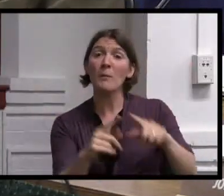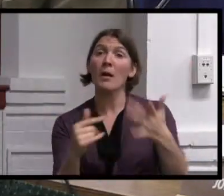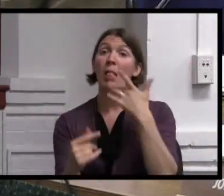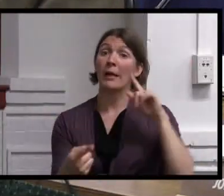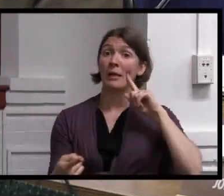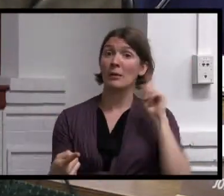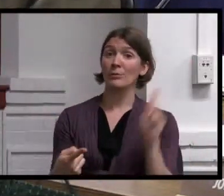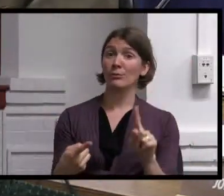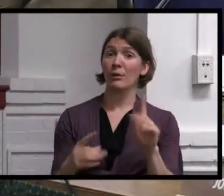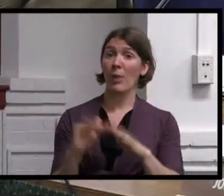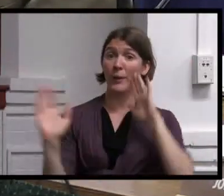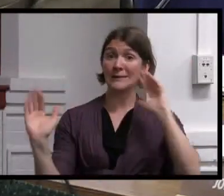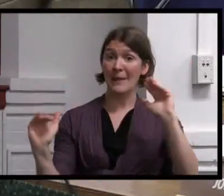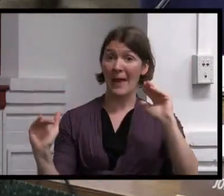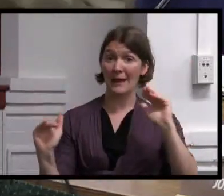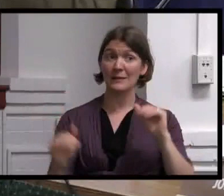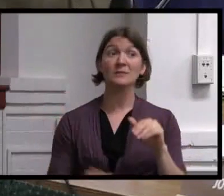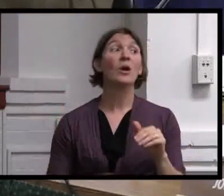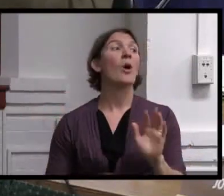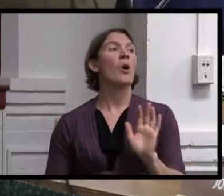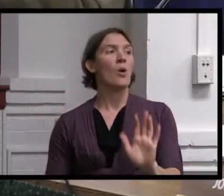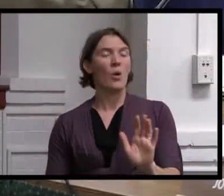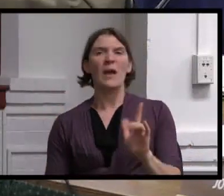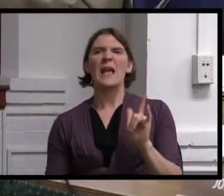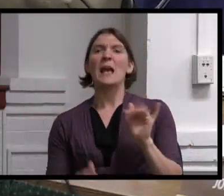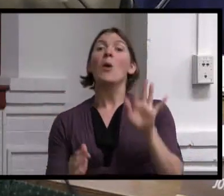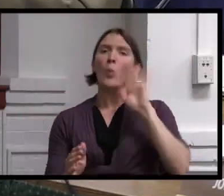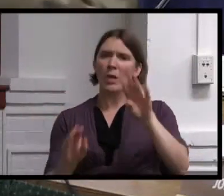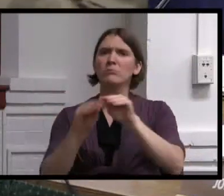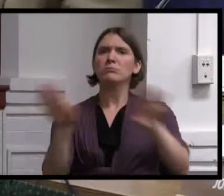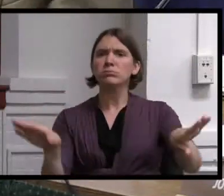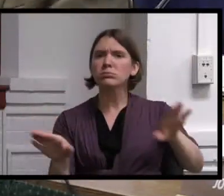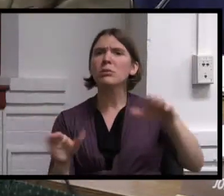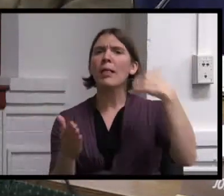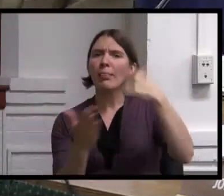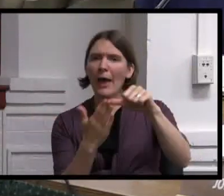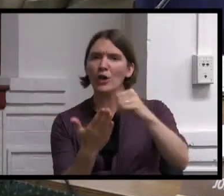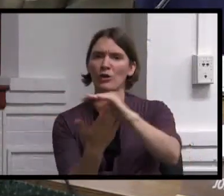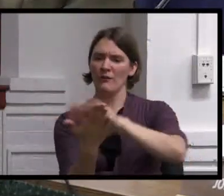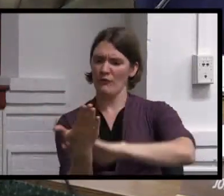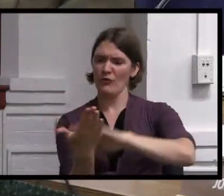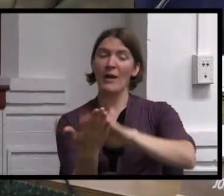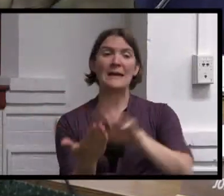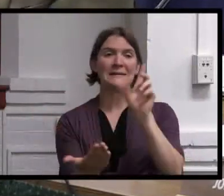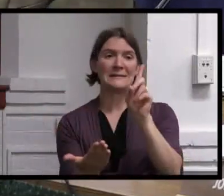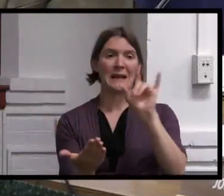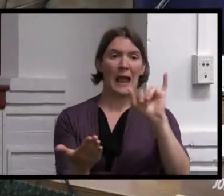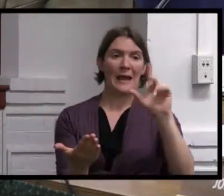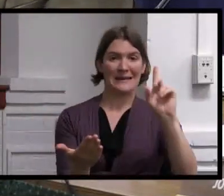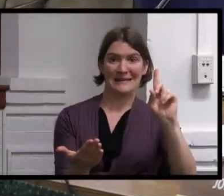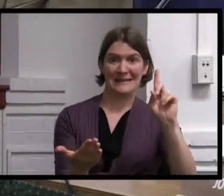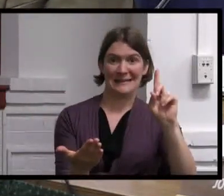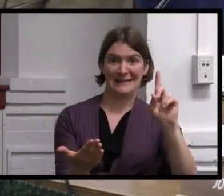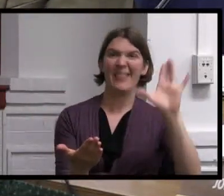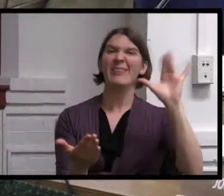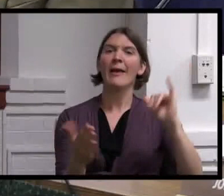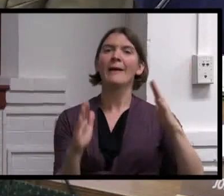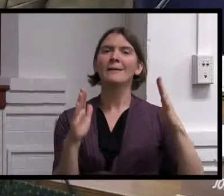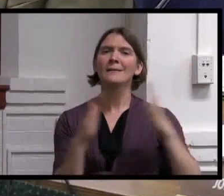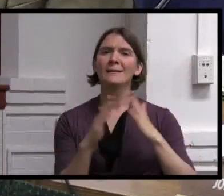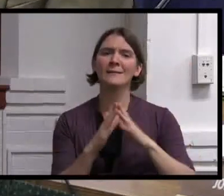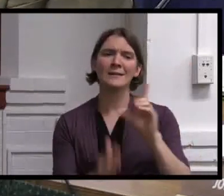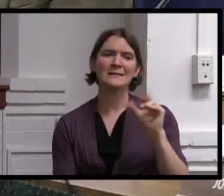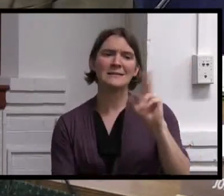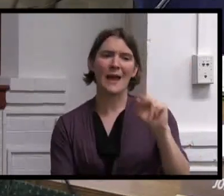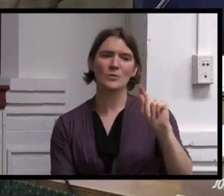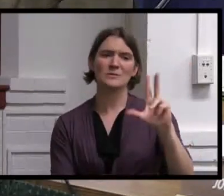want to explain to people on the front, there's a front cover memo. There's the DID assessment, and for